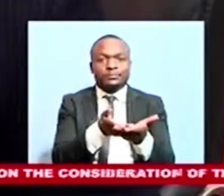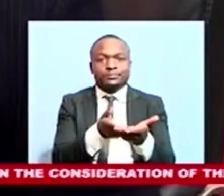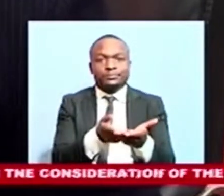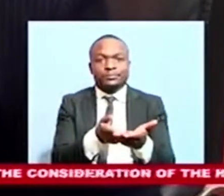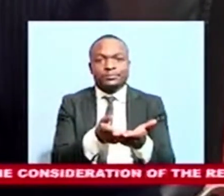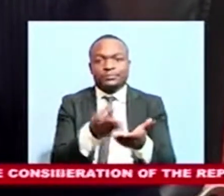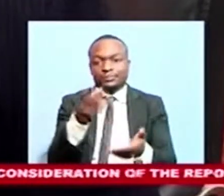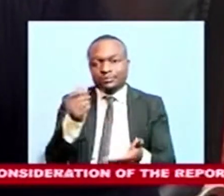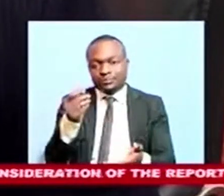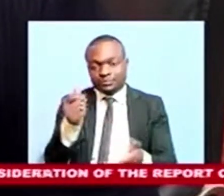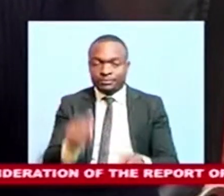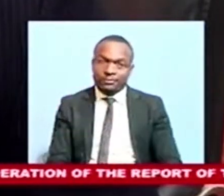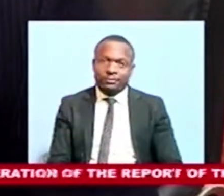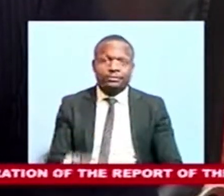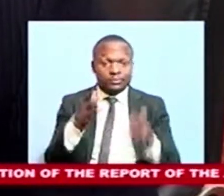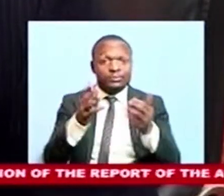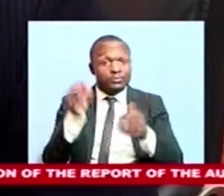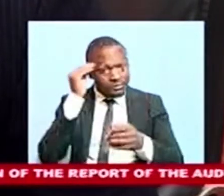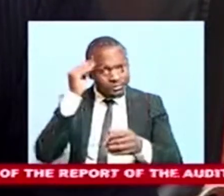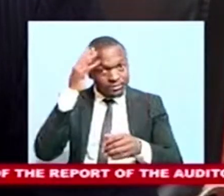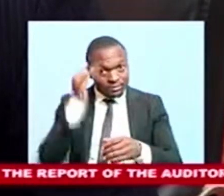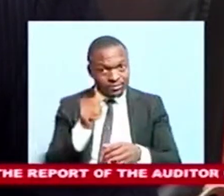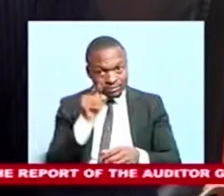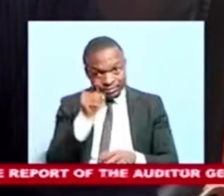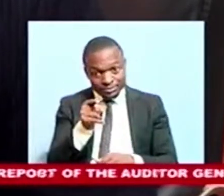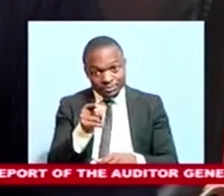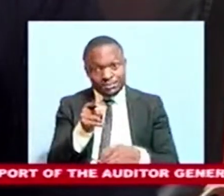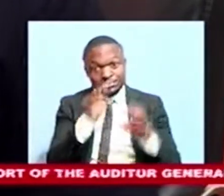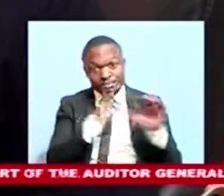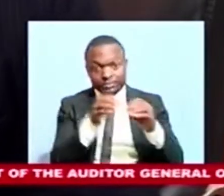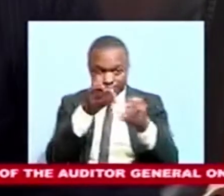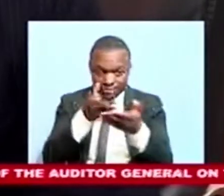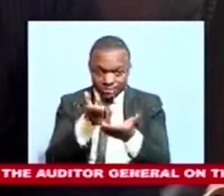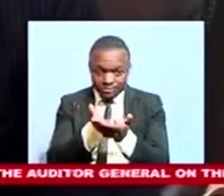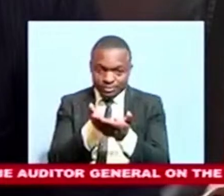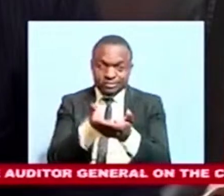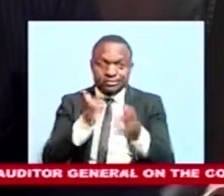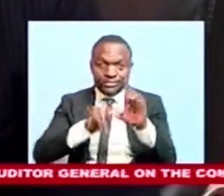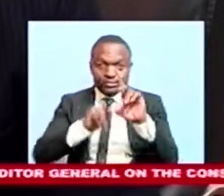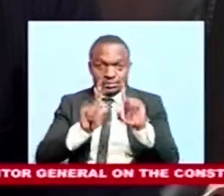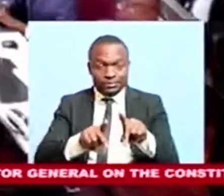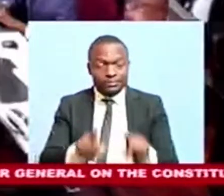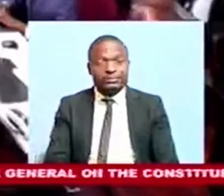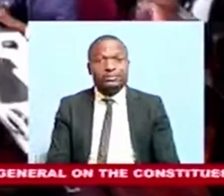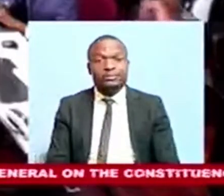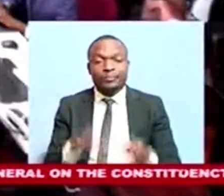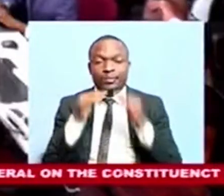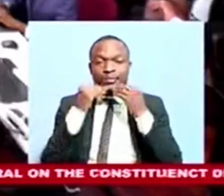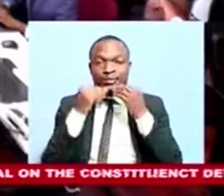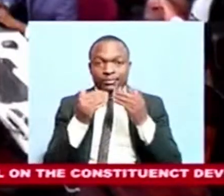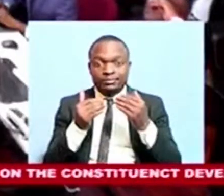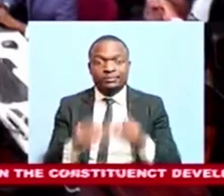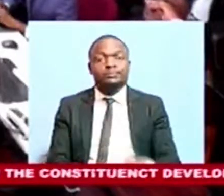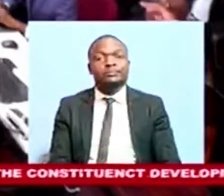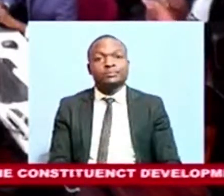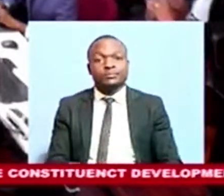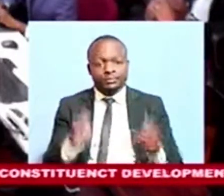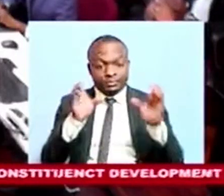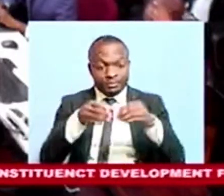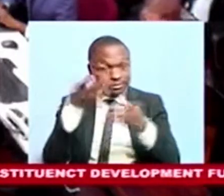accountable interest? Would want to know, why did you do this? Chair, I submit. Thank you. Council